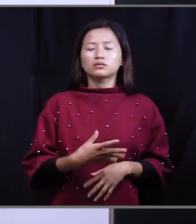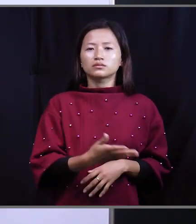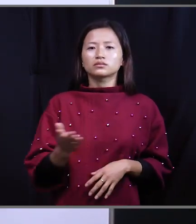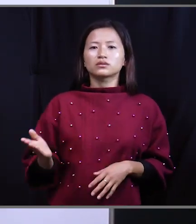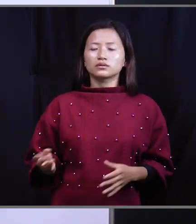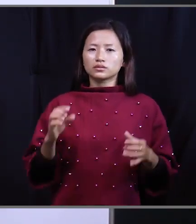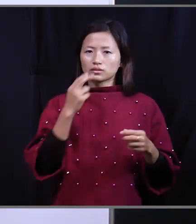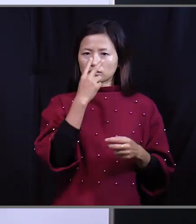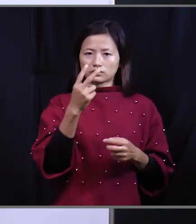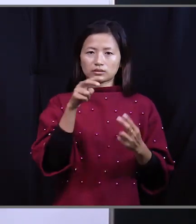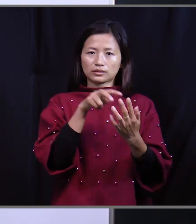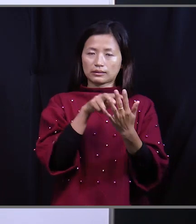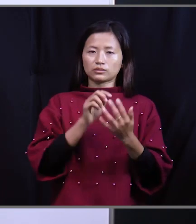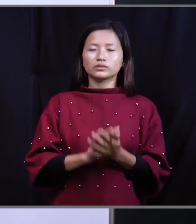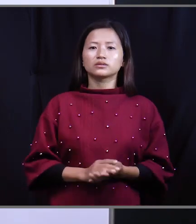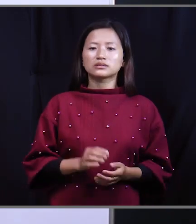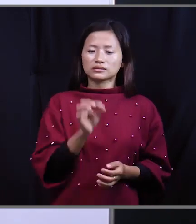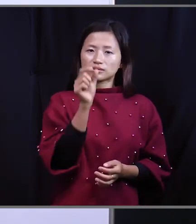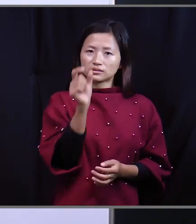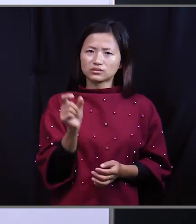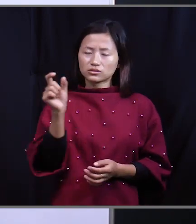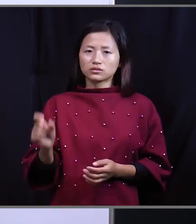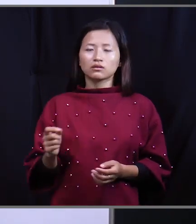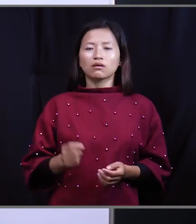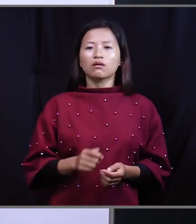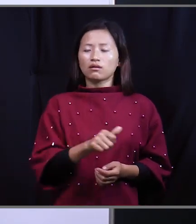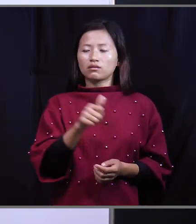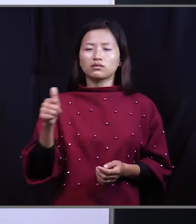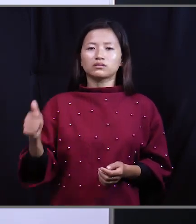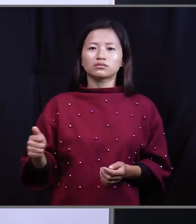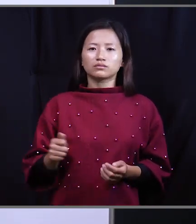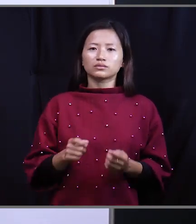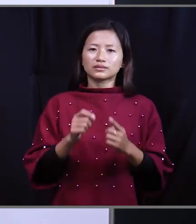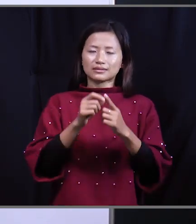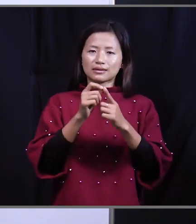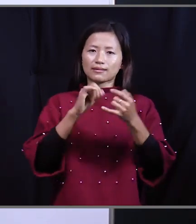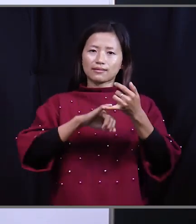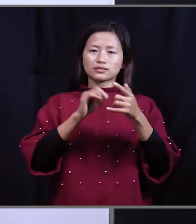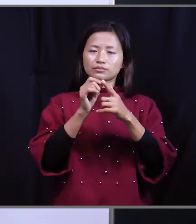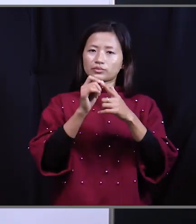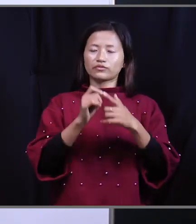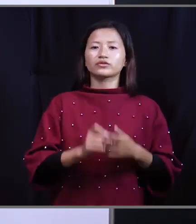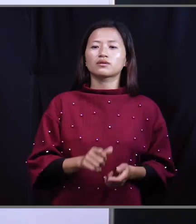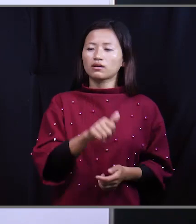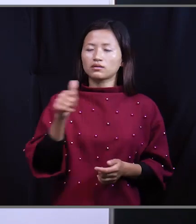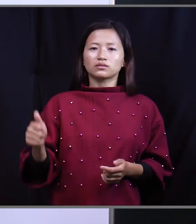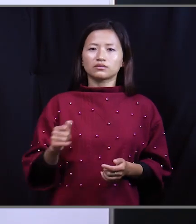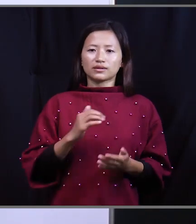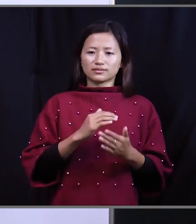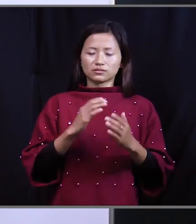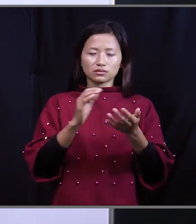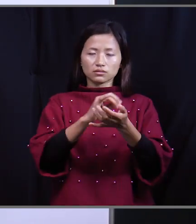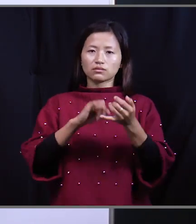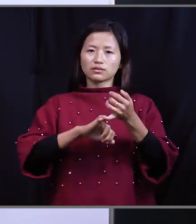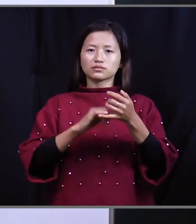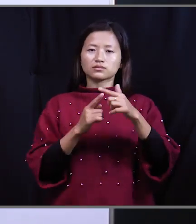are in contact with each other at only specific points, okay? Like forming a cross type of structure.